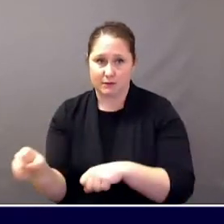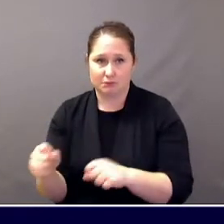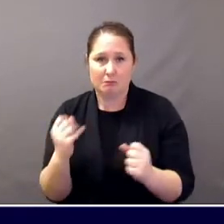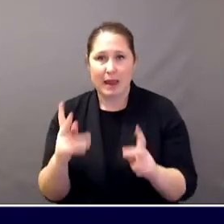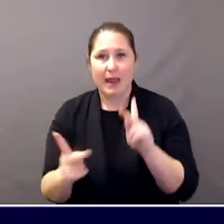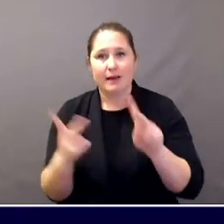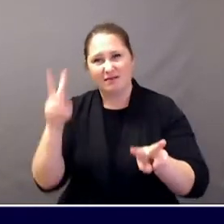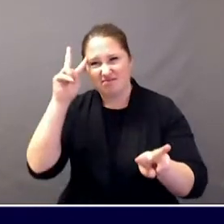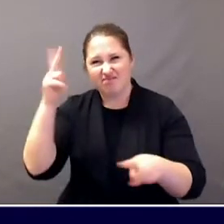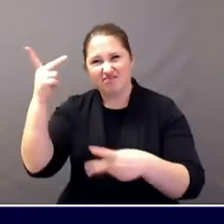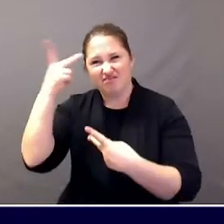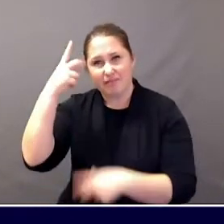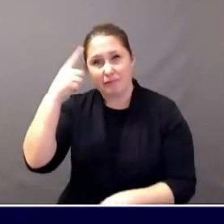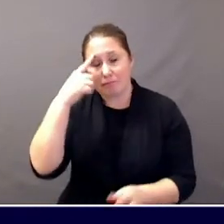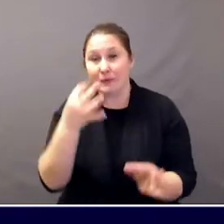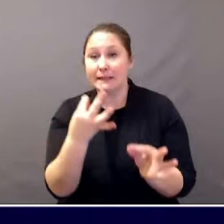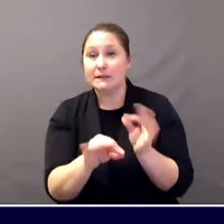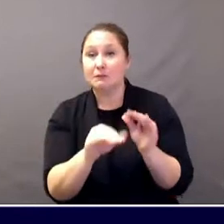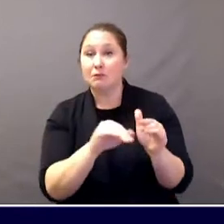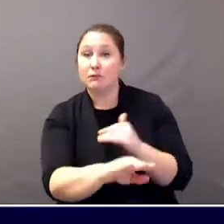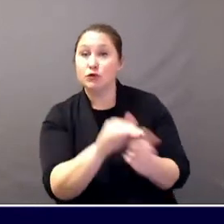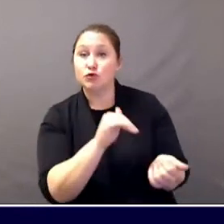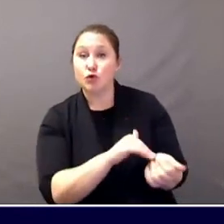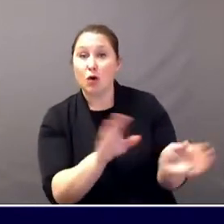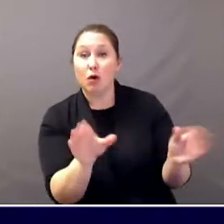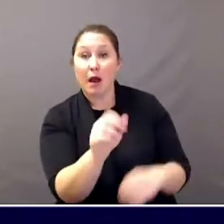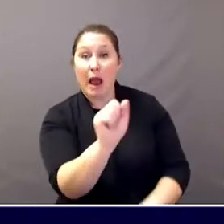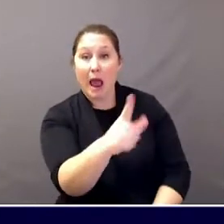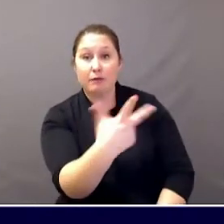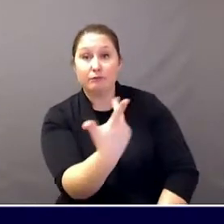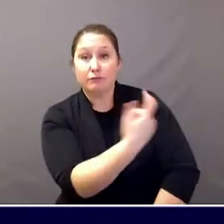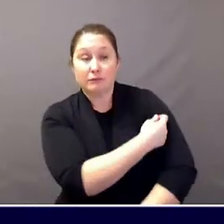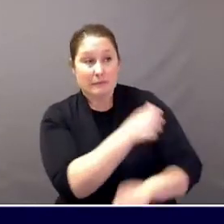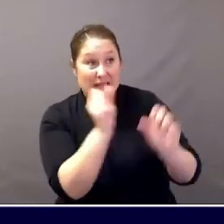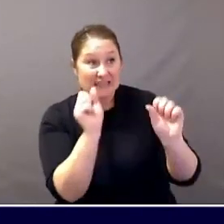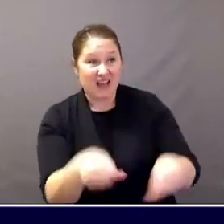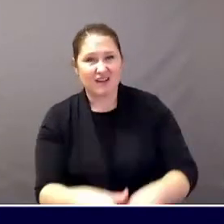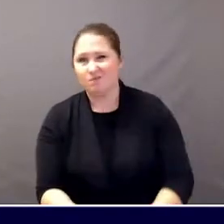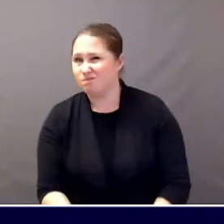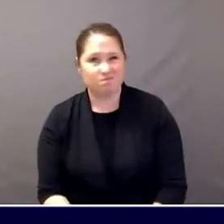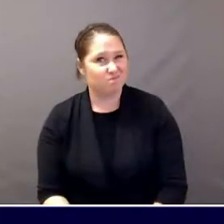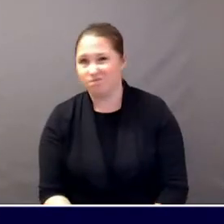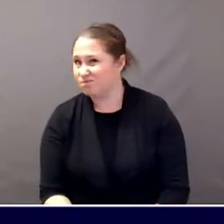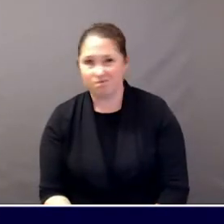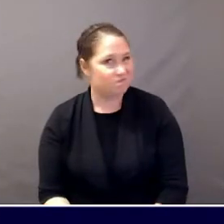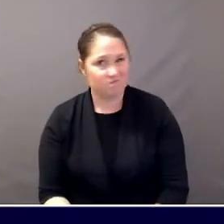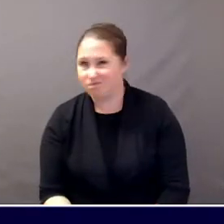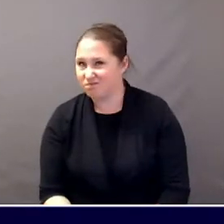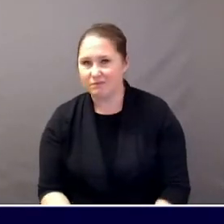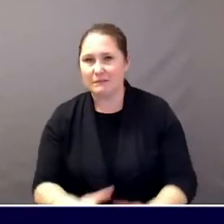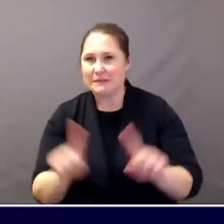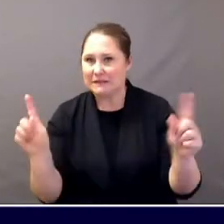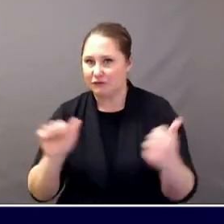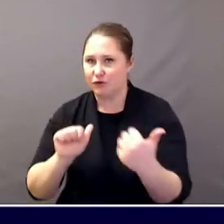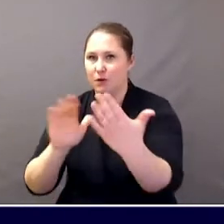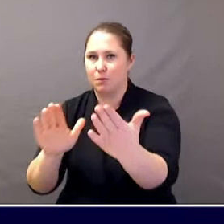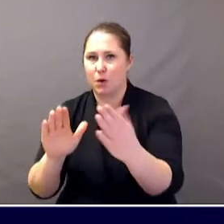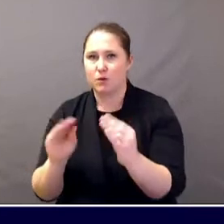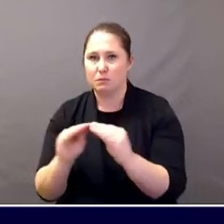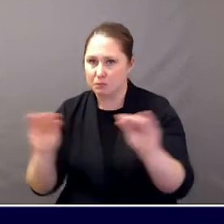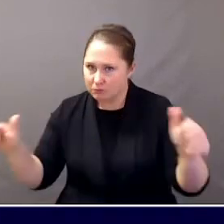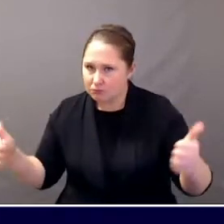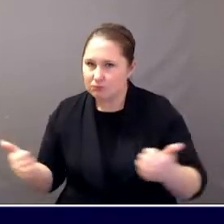this is something you can just walk into a doctor's office and ask for and get vaccinated. It's logistically a lot more challenging than